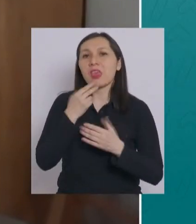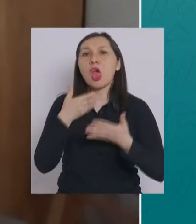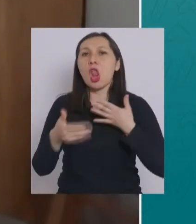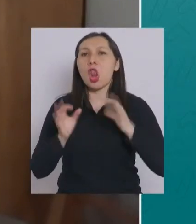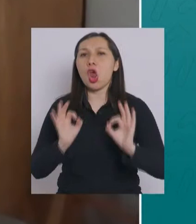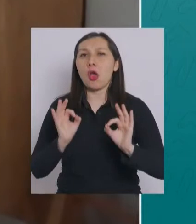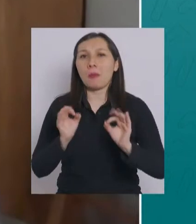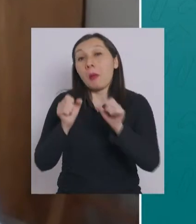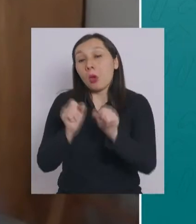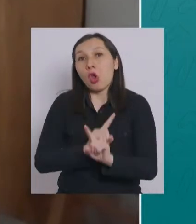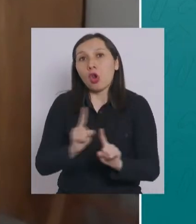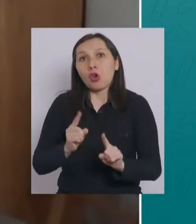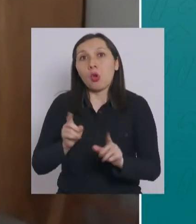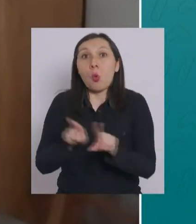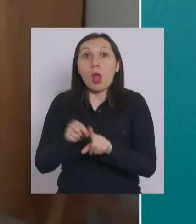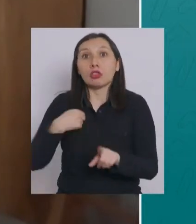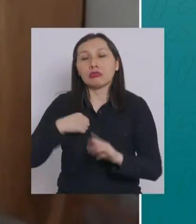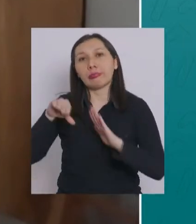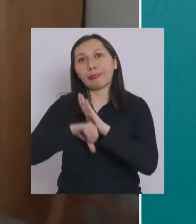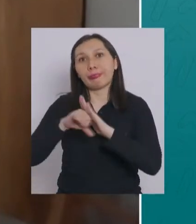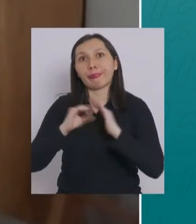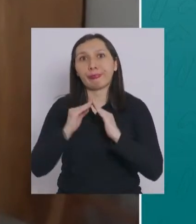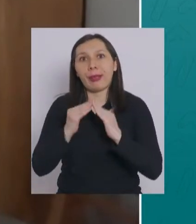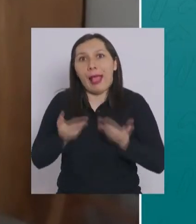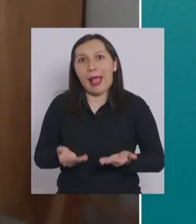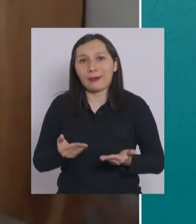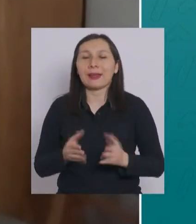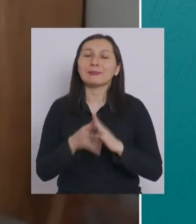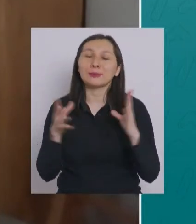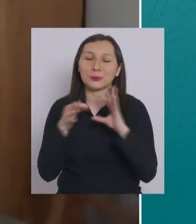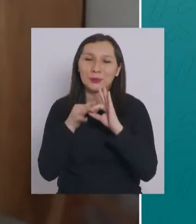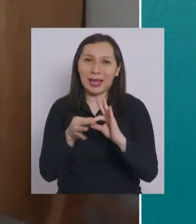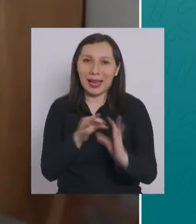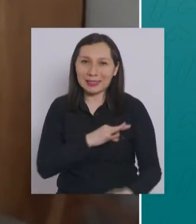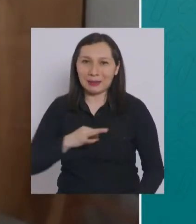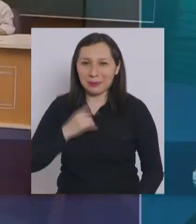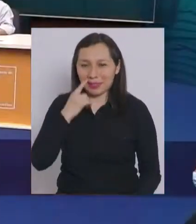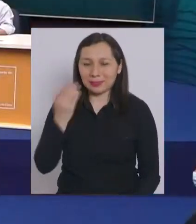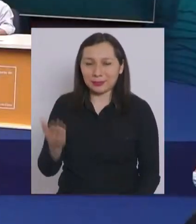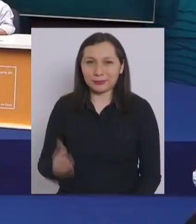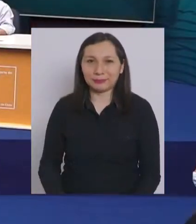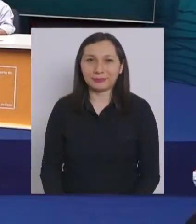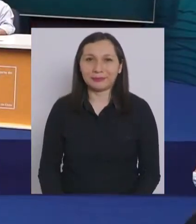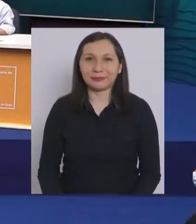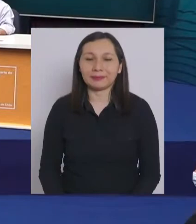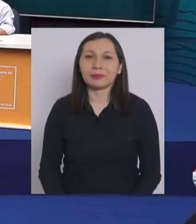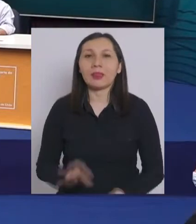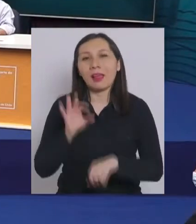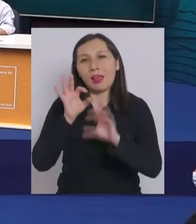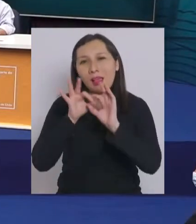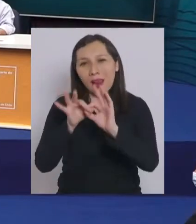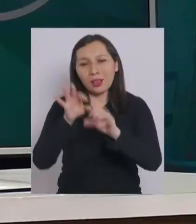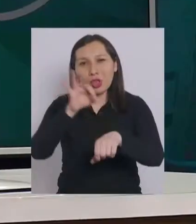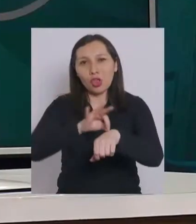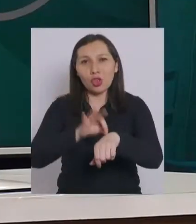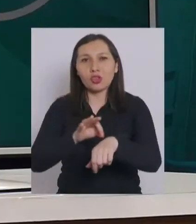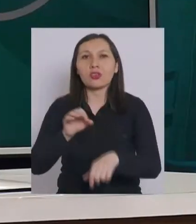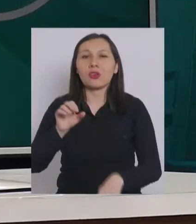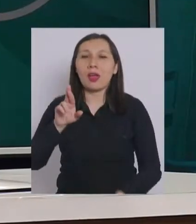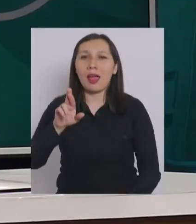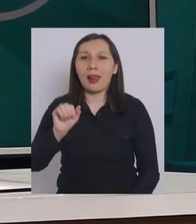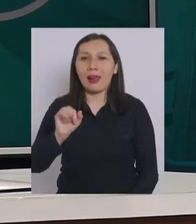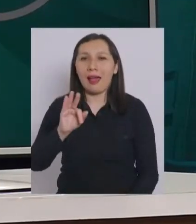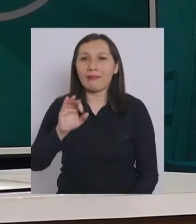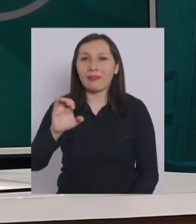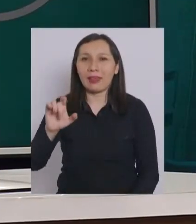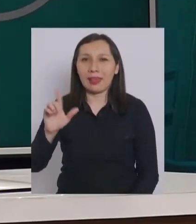can once again have as normal a life as possible and not to be like myself in quarantine. Thank you very much.